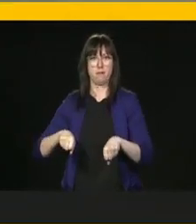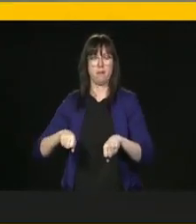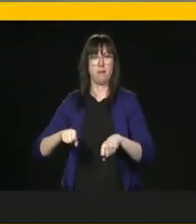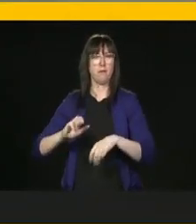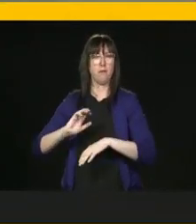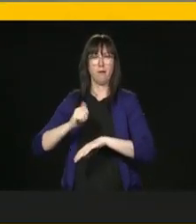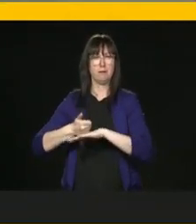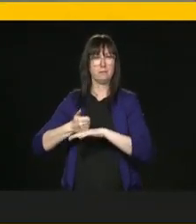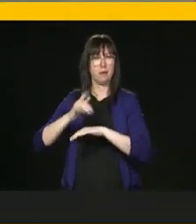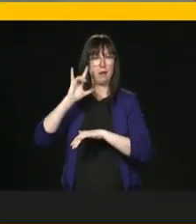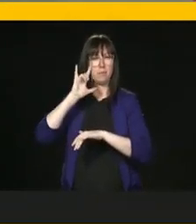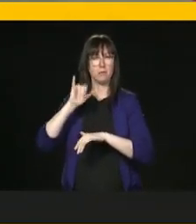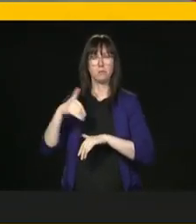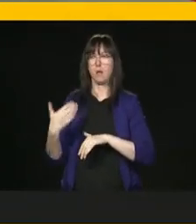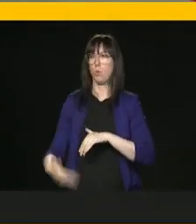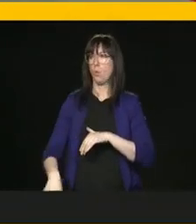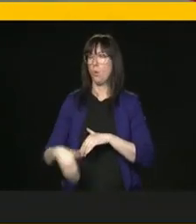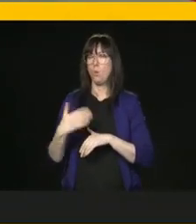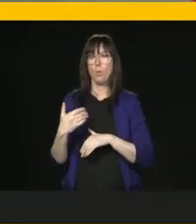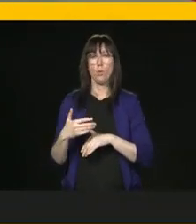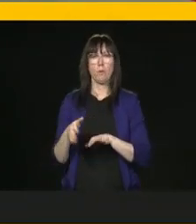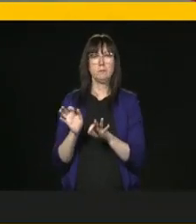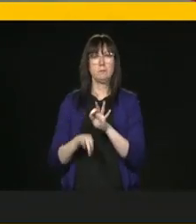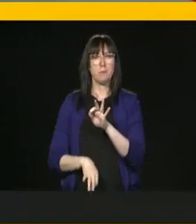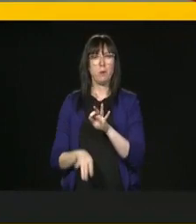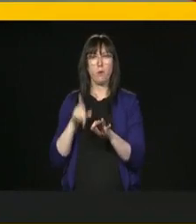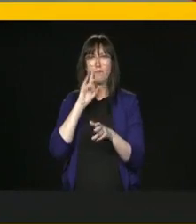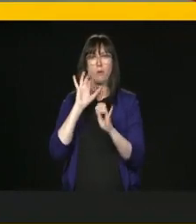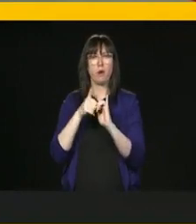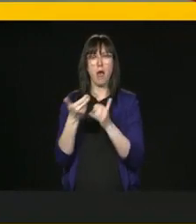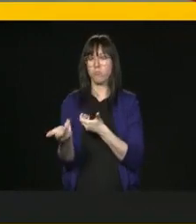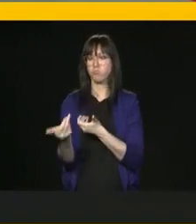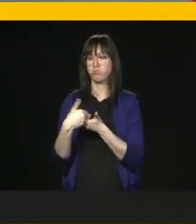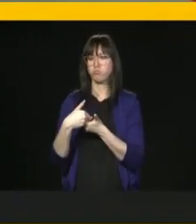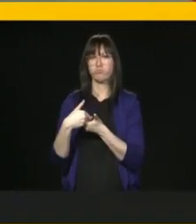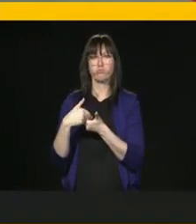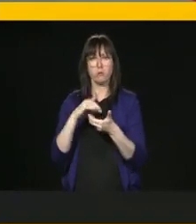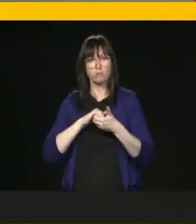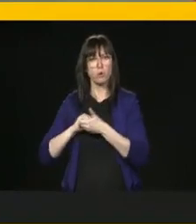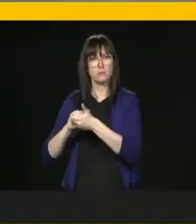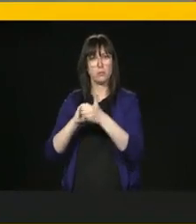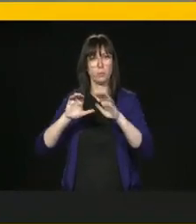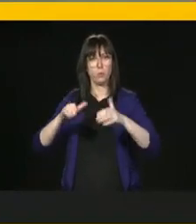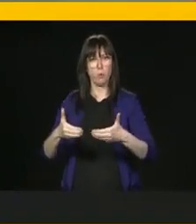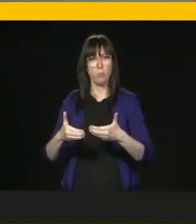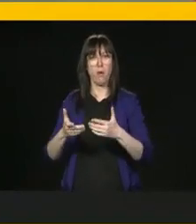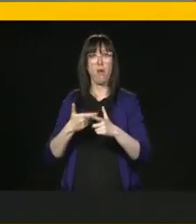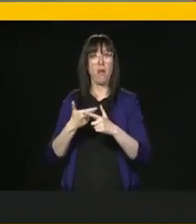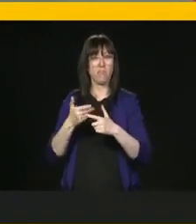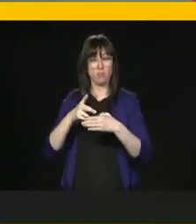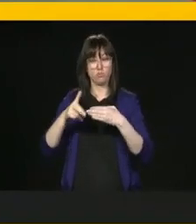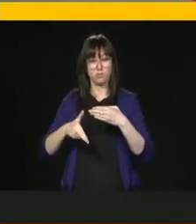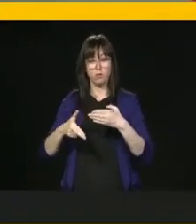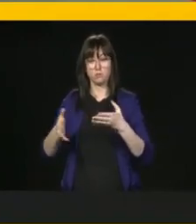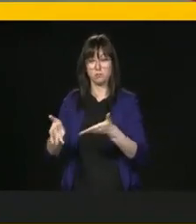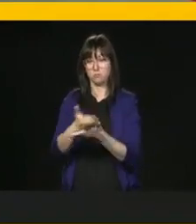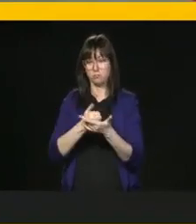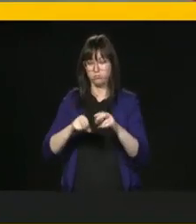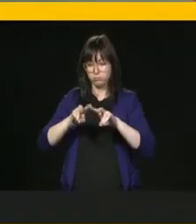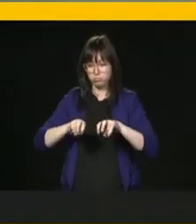really simple to join. And then the results can be analyzed in real time. So I'm really excited about that.